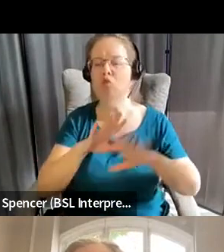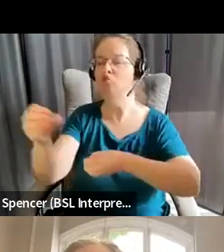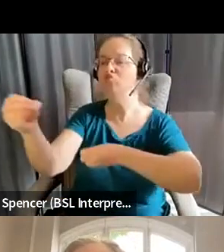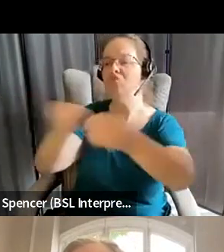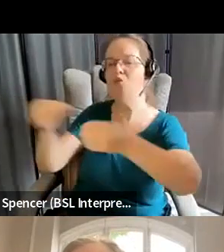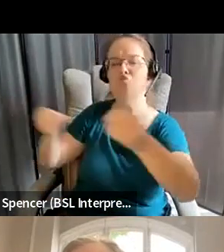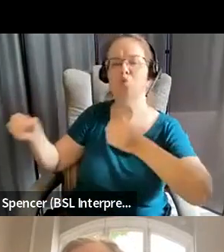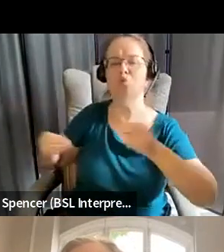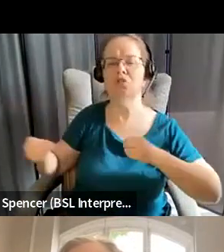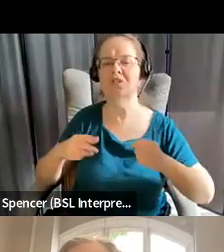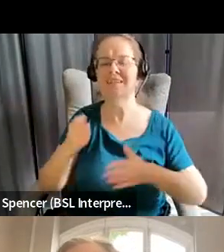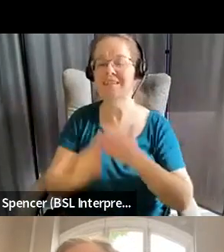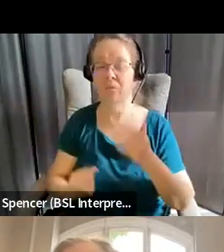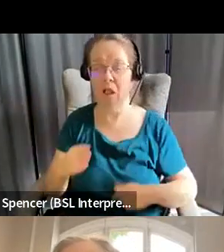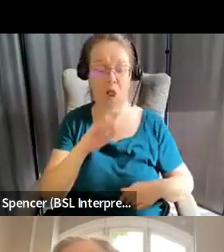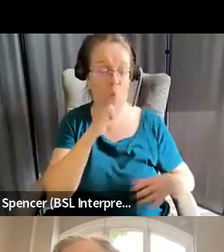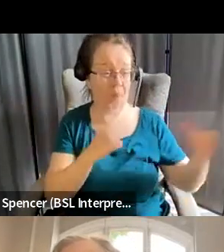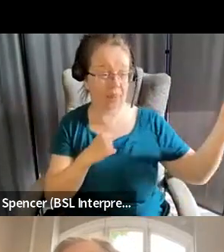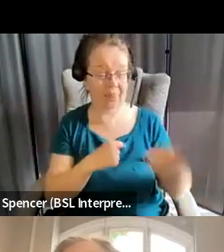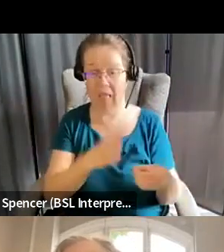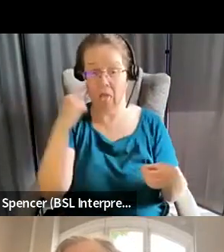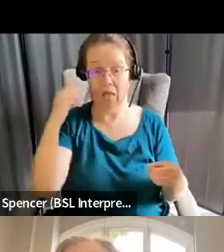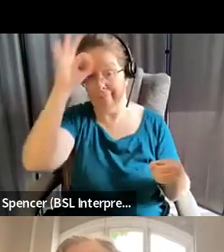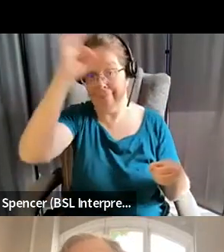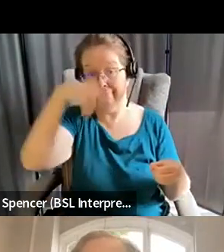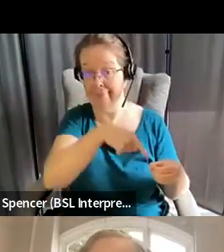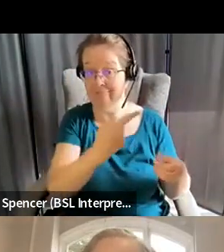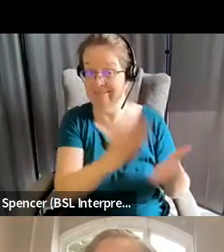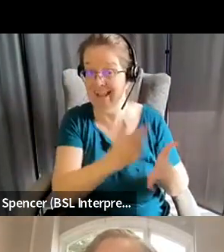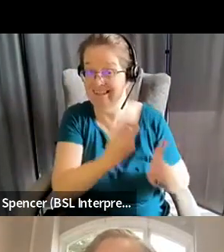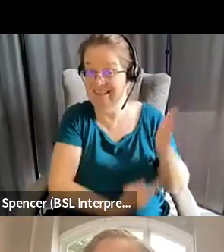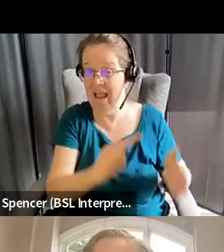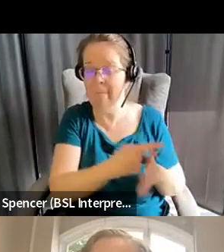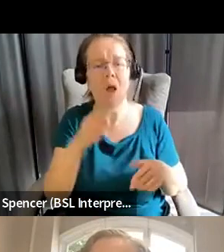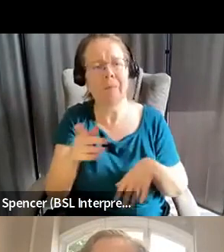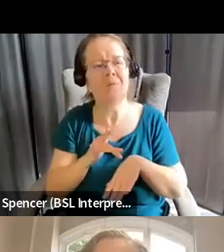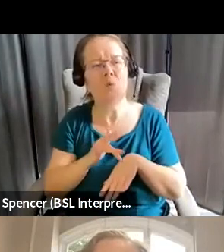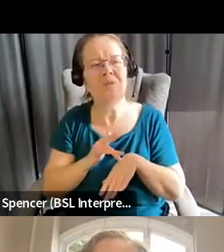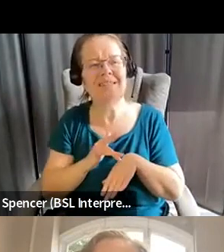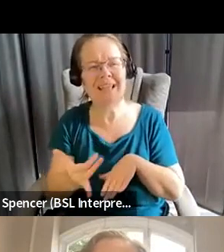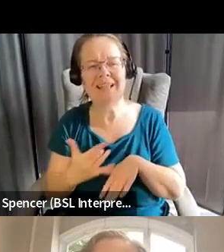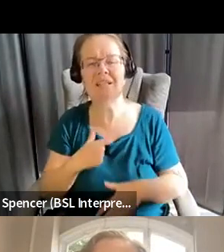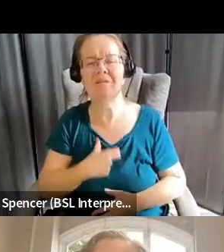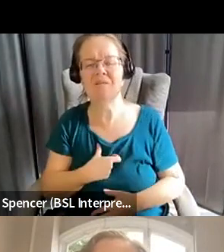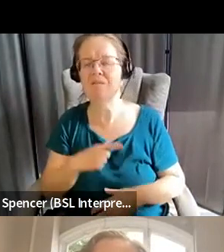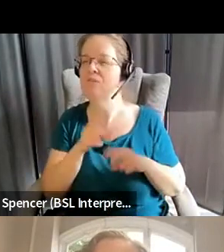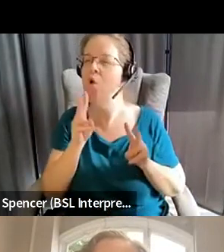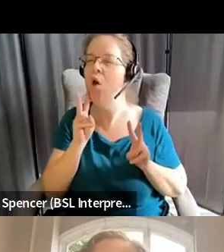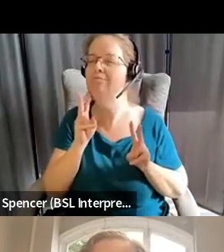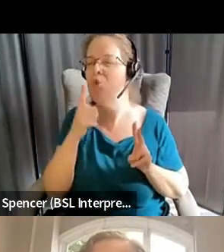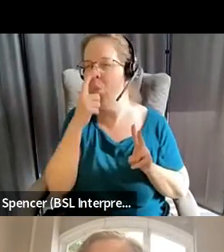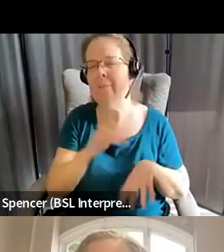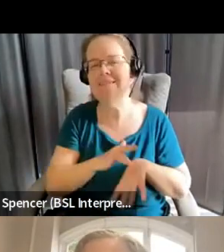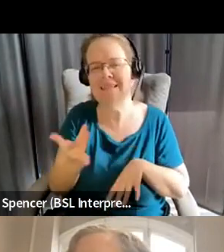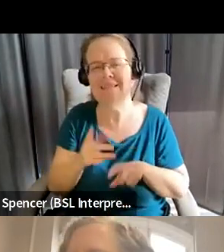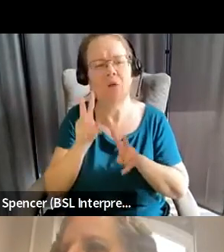with disabilities, you're going to get some anyway, probably. If you're sensitive and you're looking for it, you know,